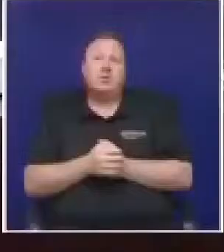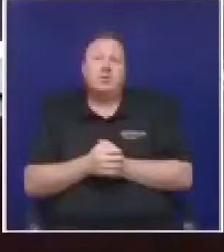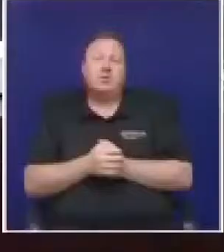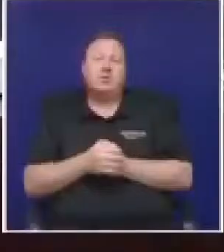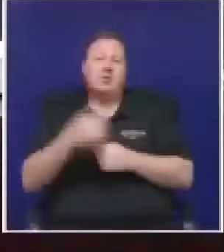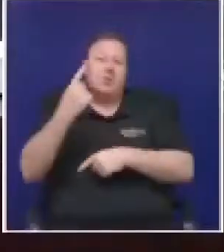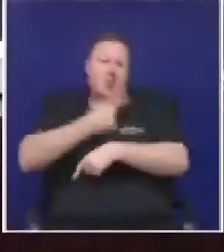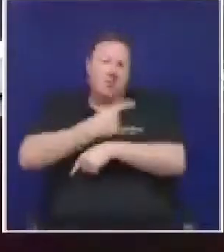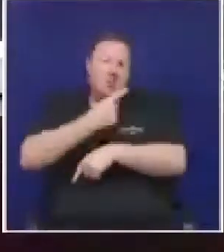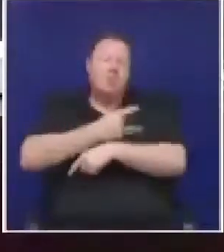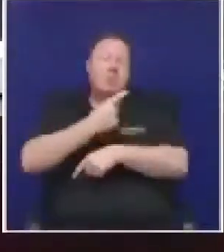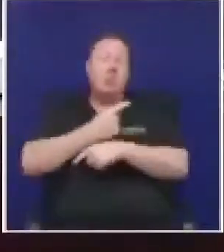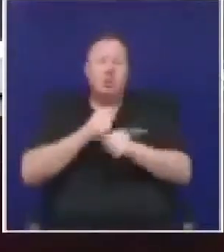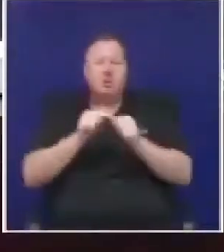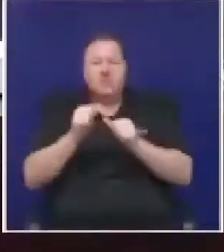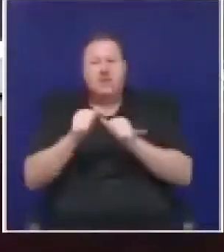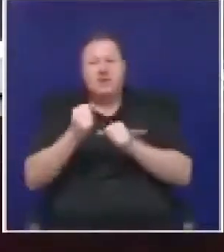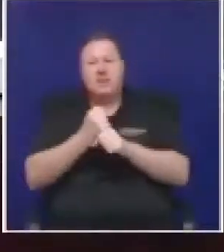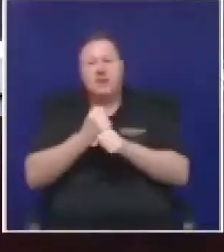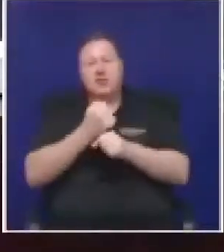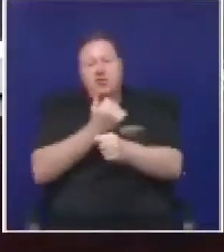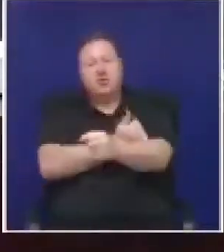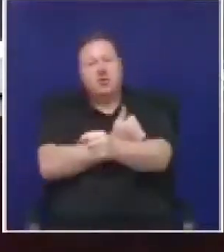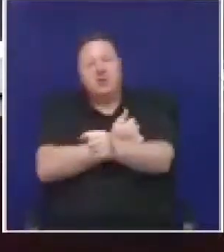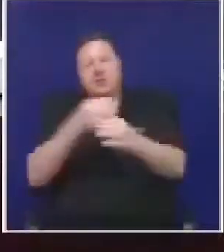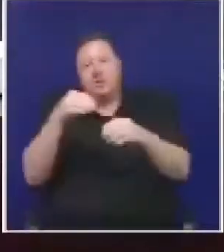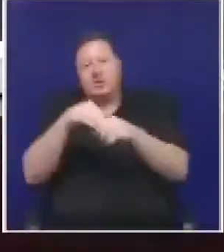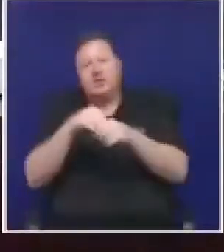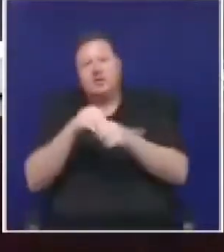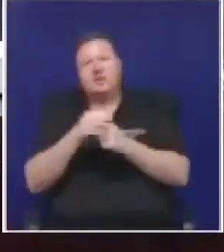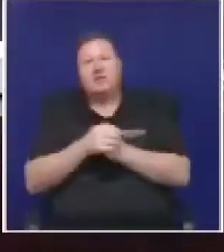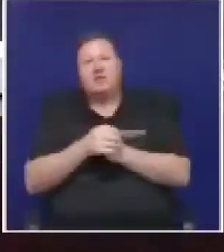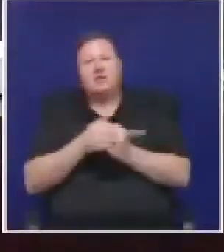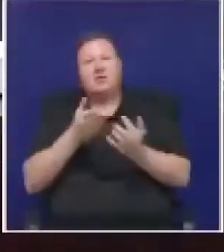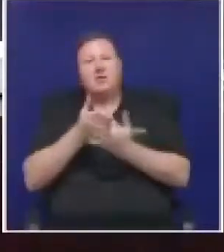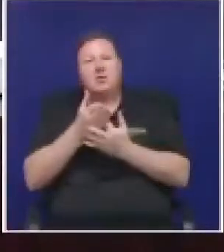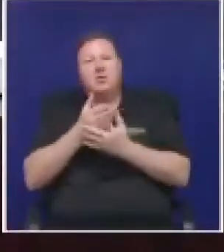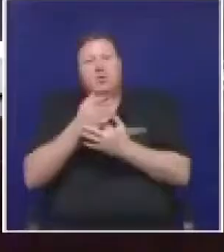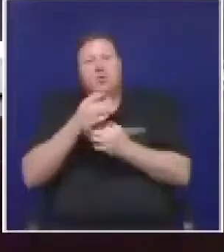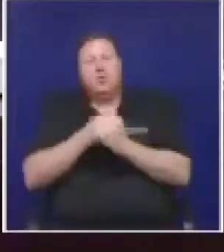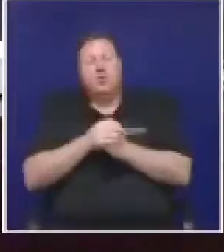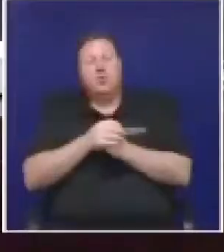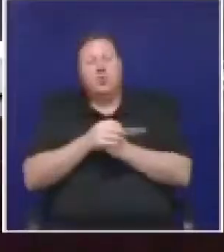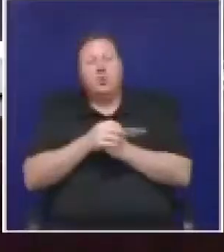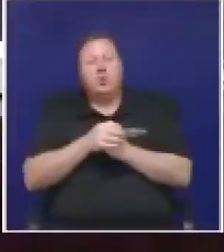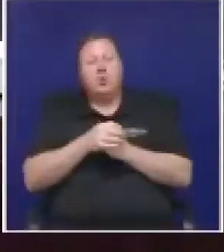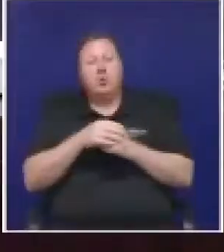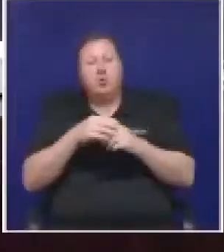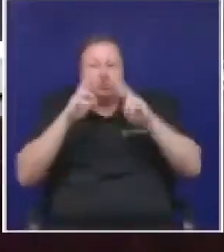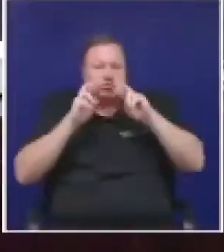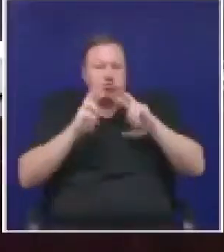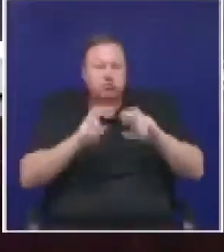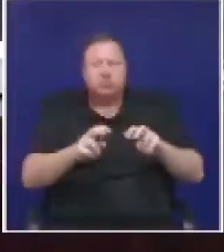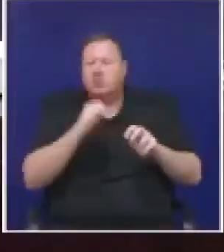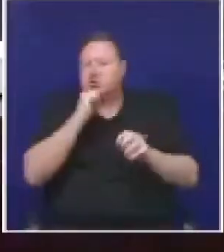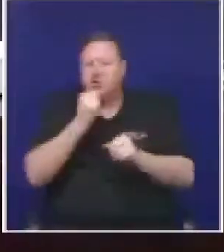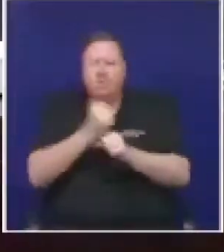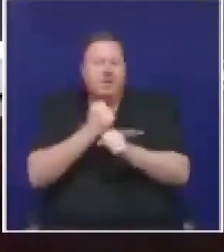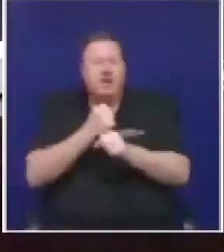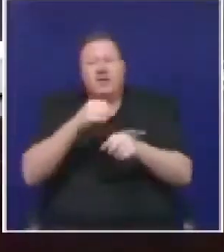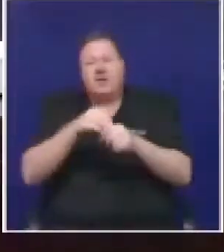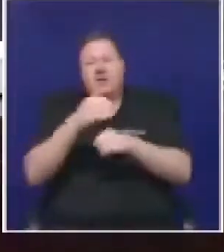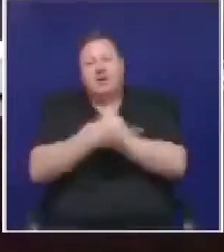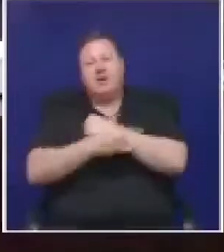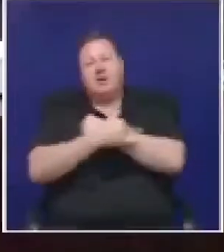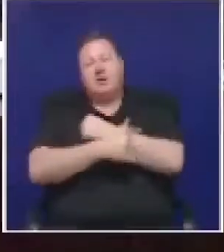so drugs don't come in, but also through intelligence, make sure they are not manufactured in the country. But thank you very